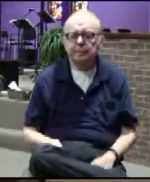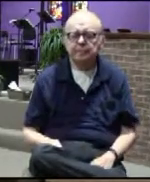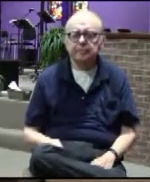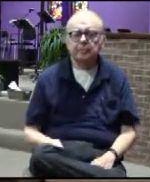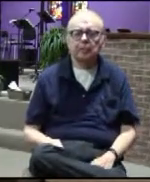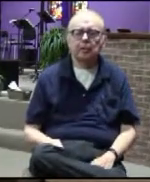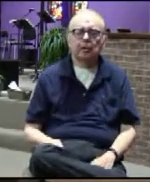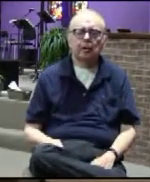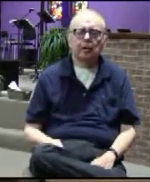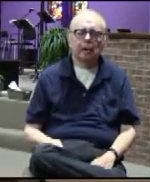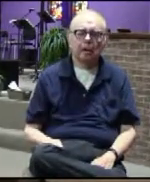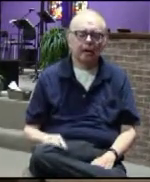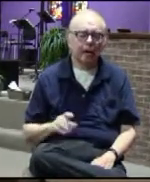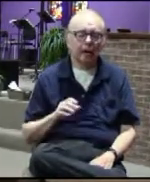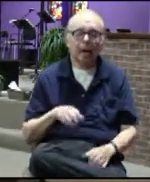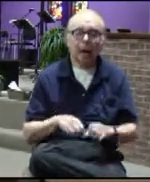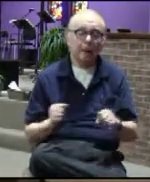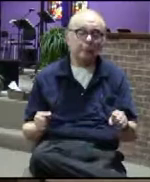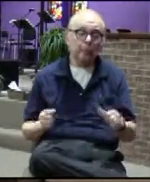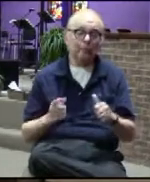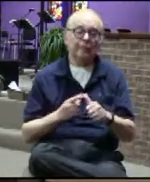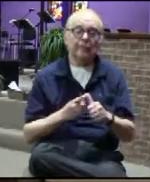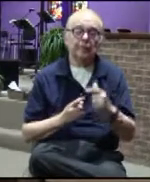I pulled my first tooth out